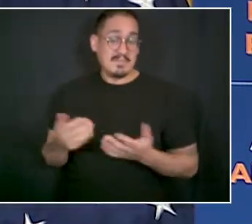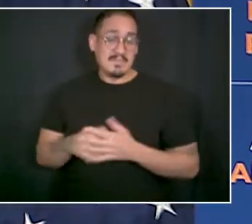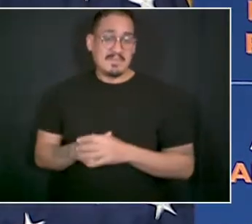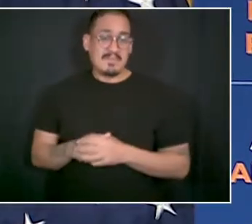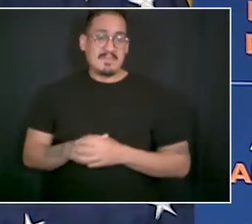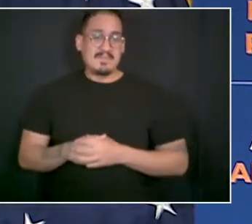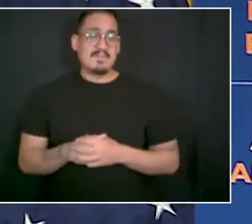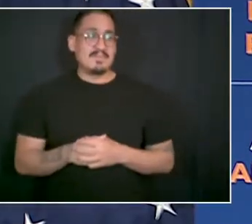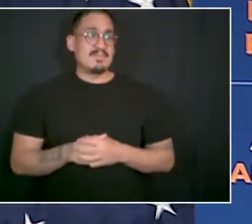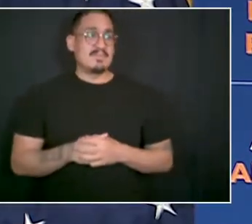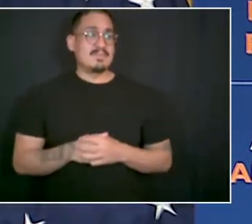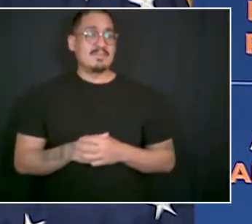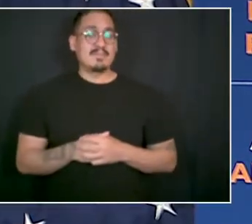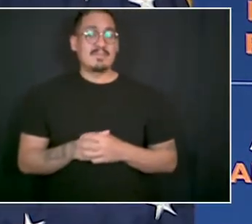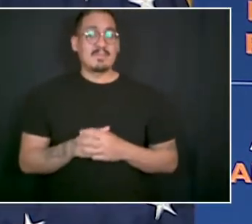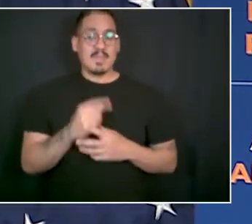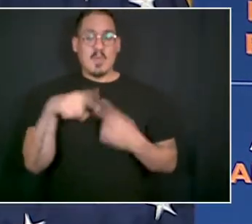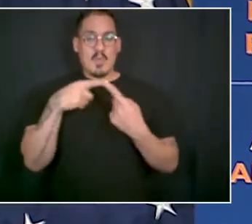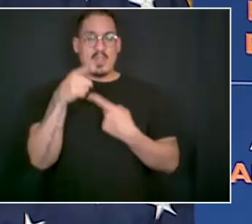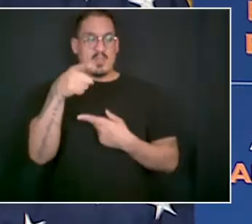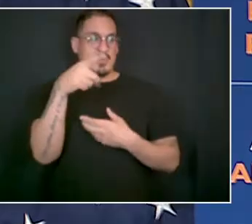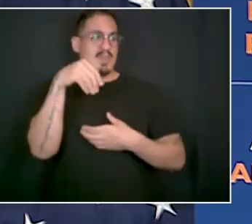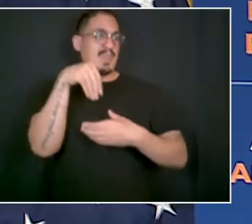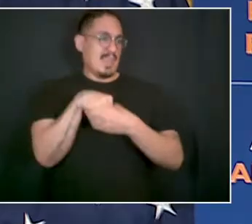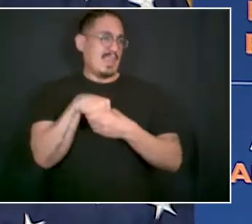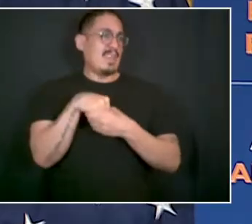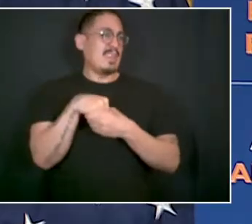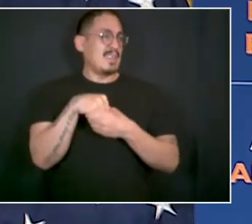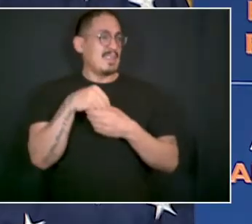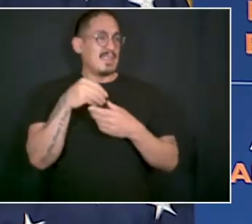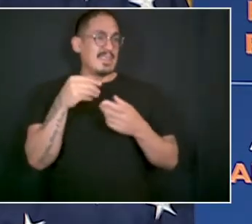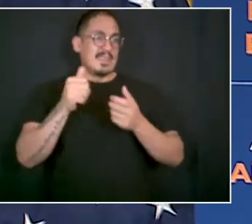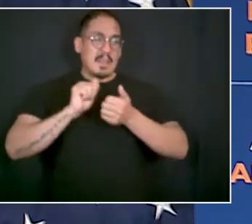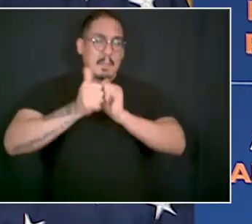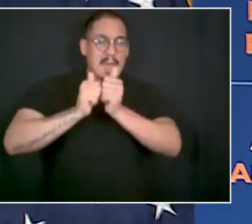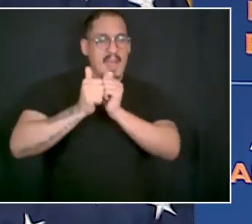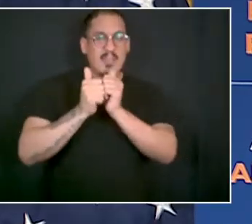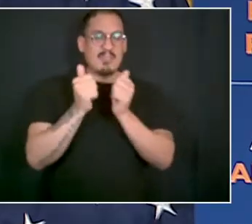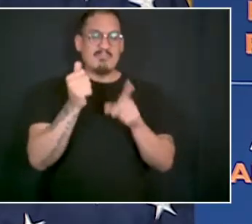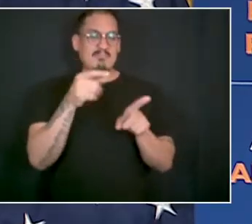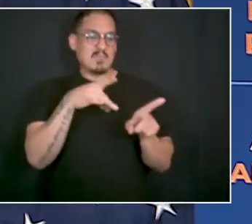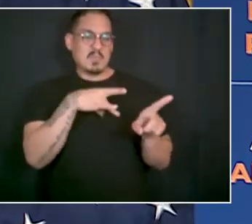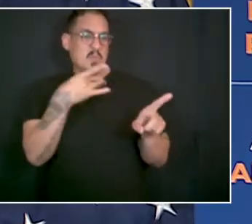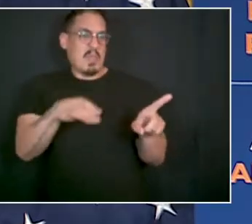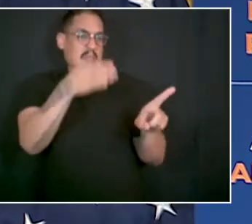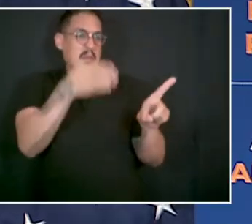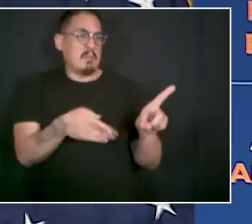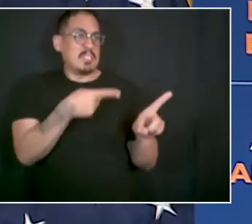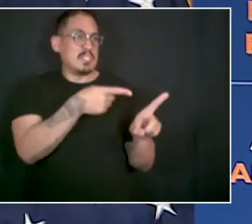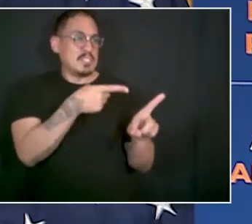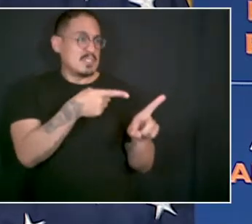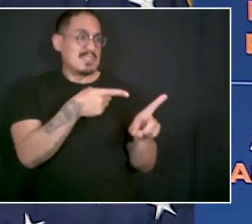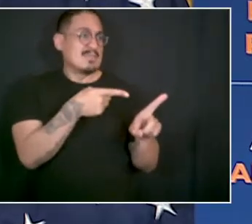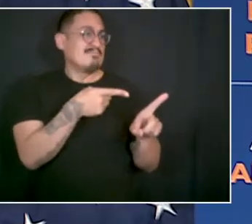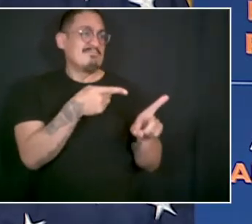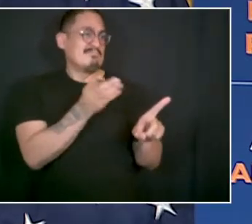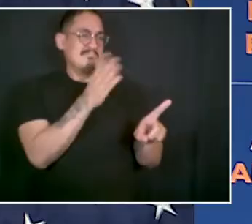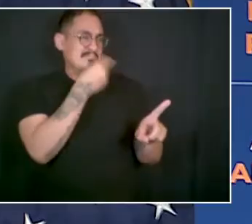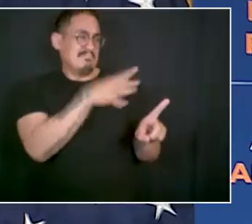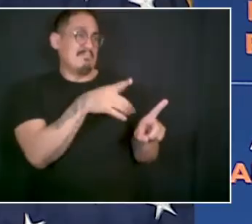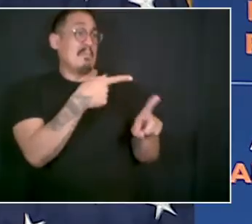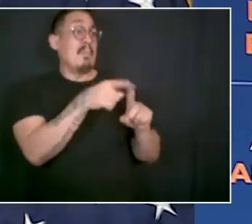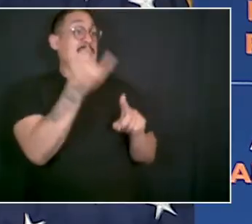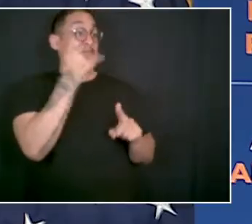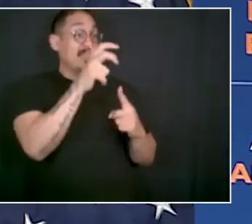when you are in a battle, even if you don't like someone, you go get them if they are the best. And so